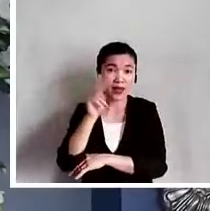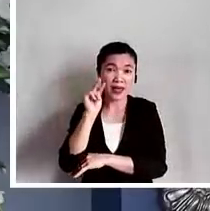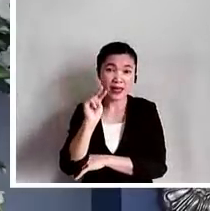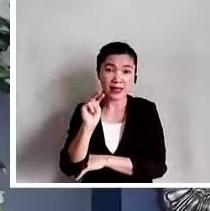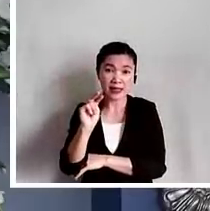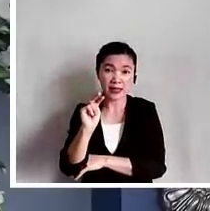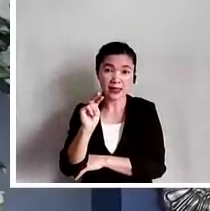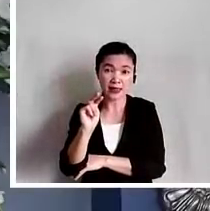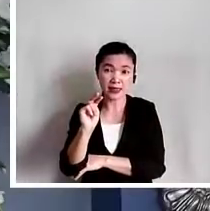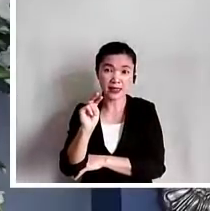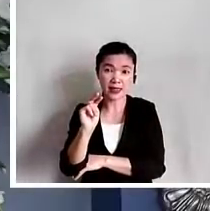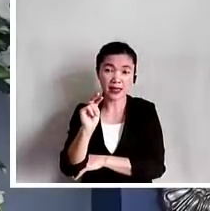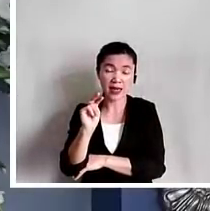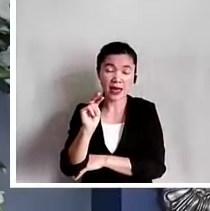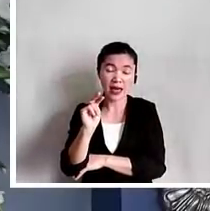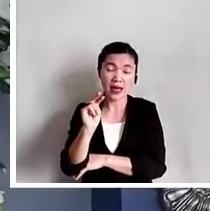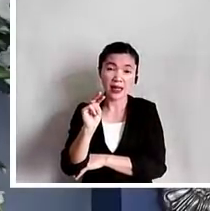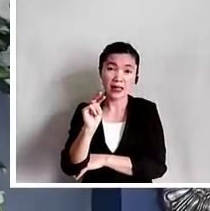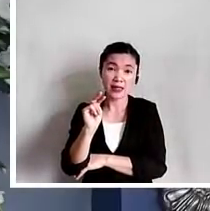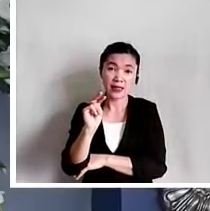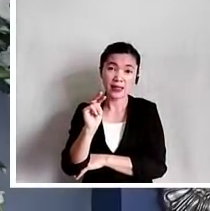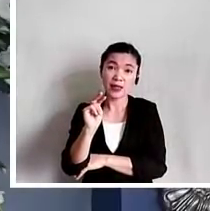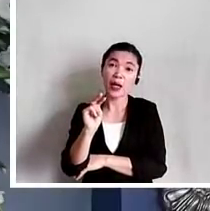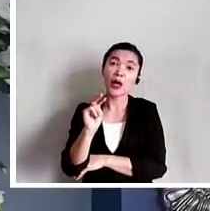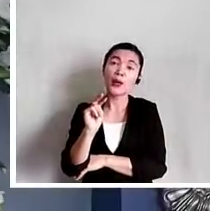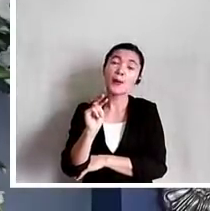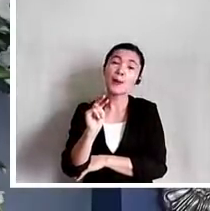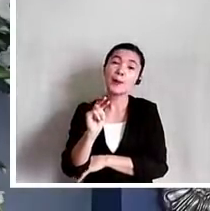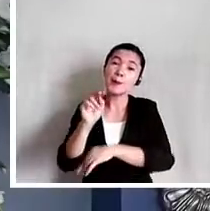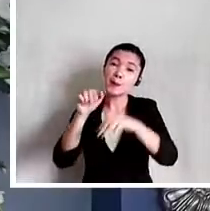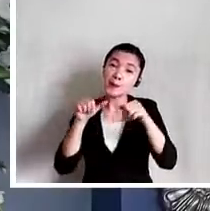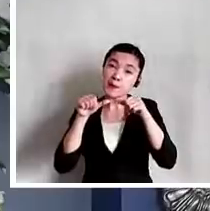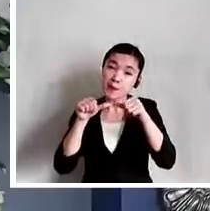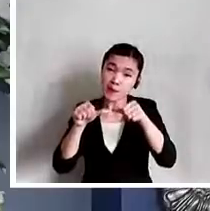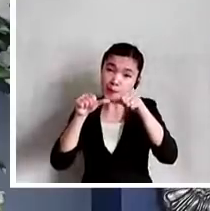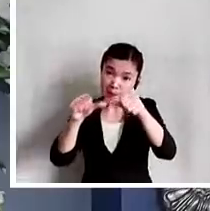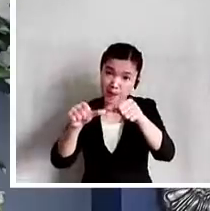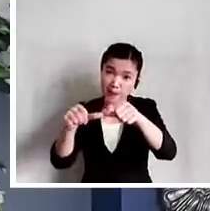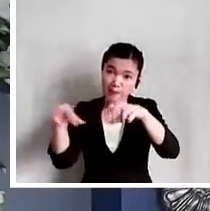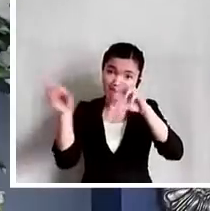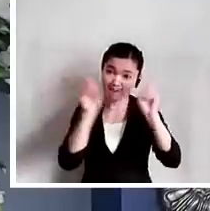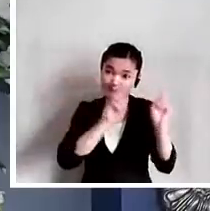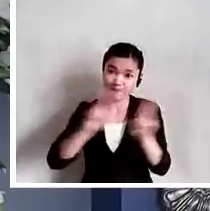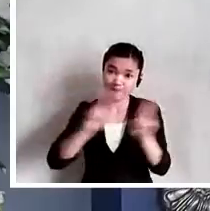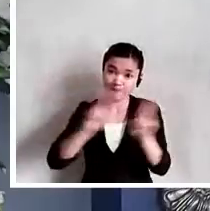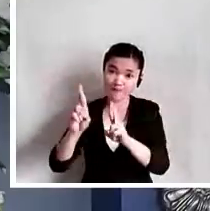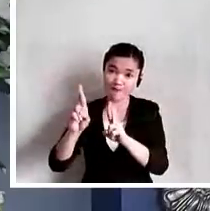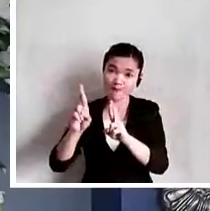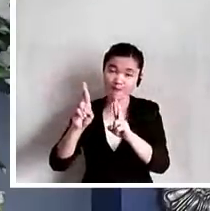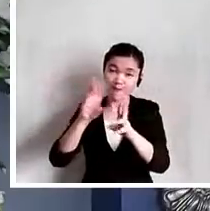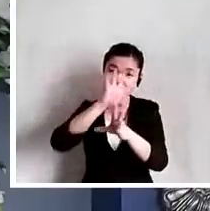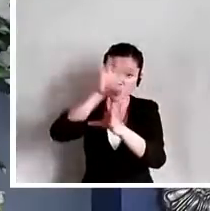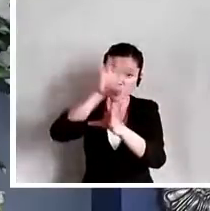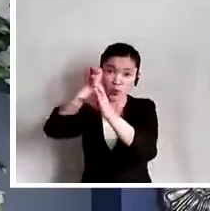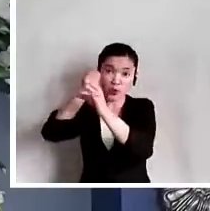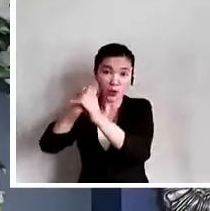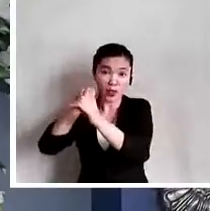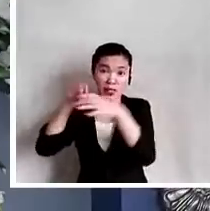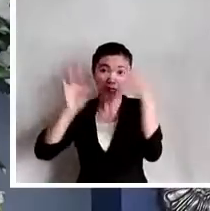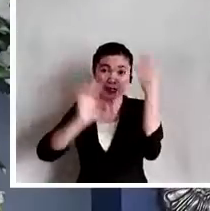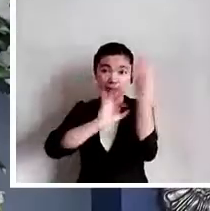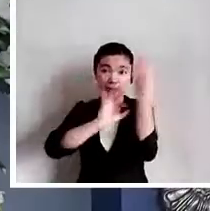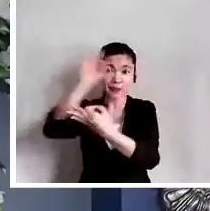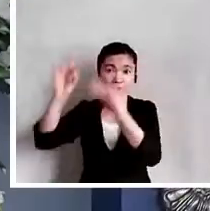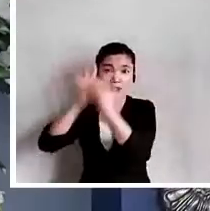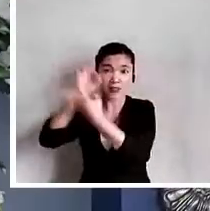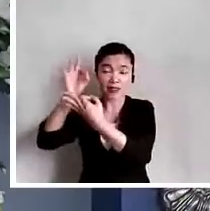disposition of being constantly ready to join the feast in the kingdom